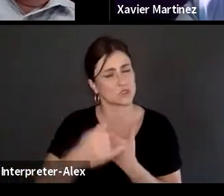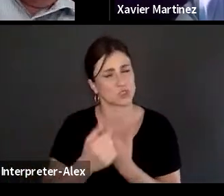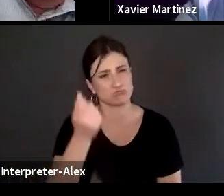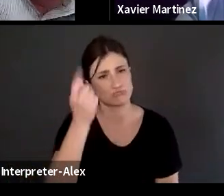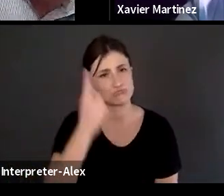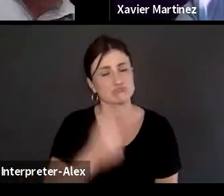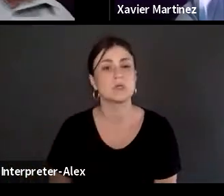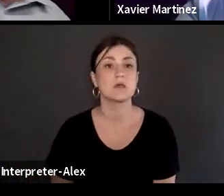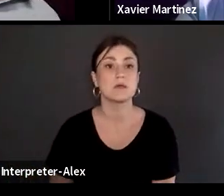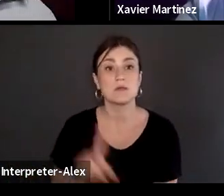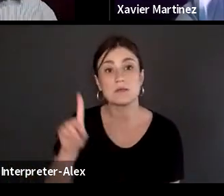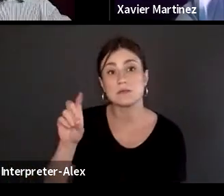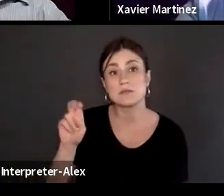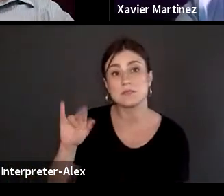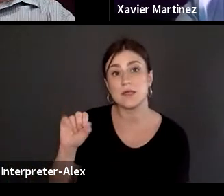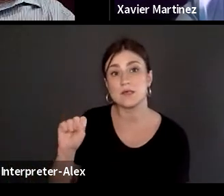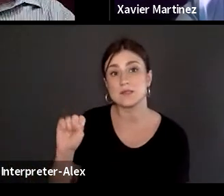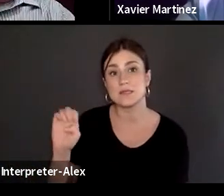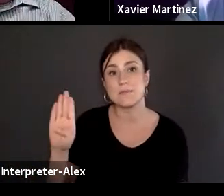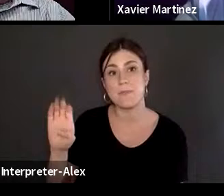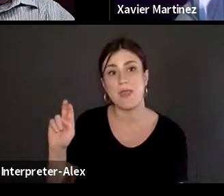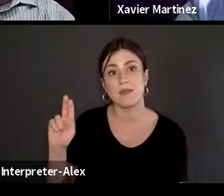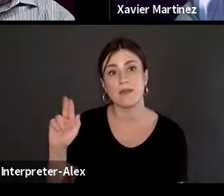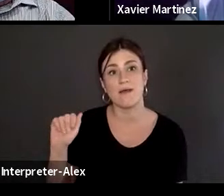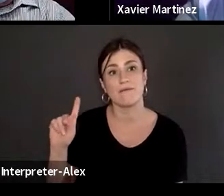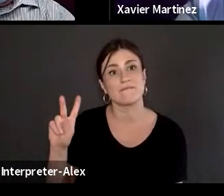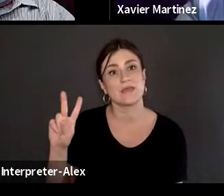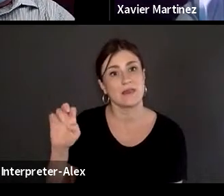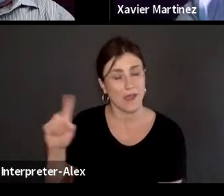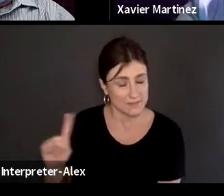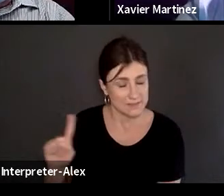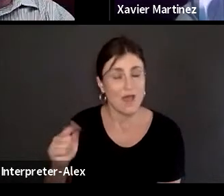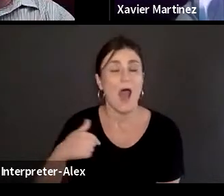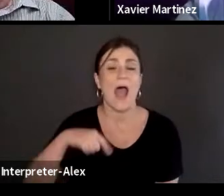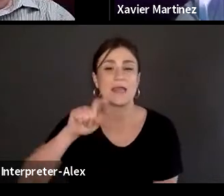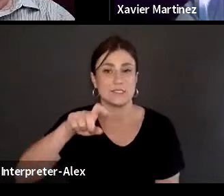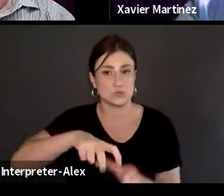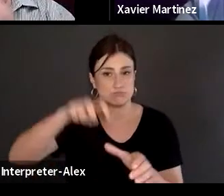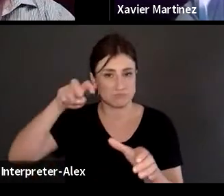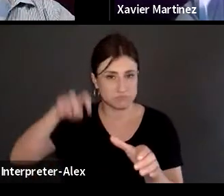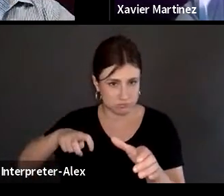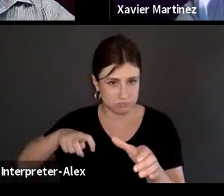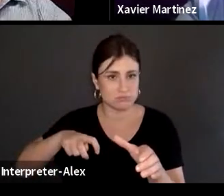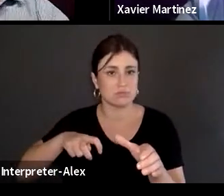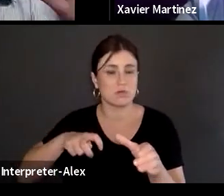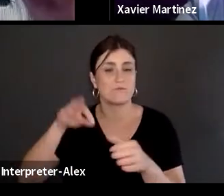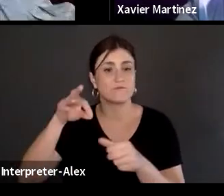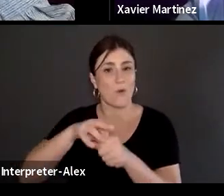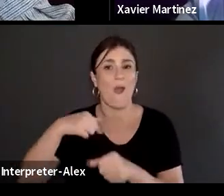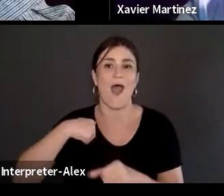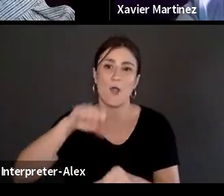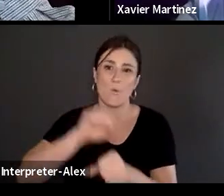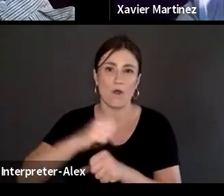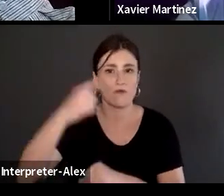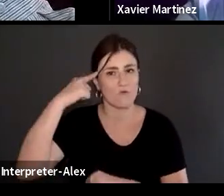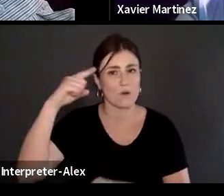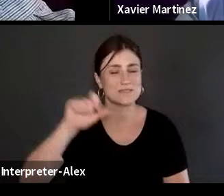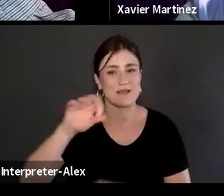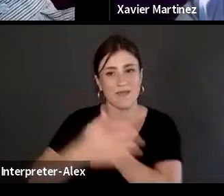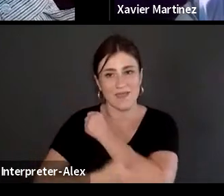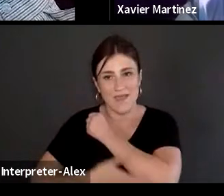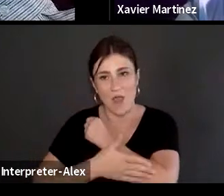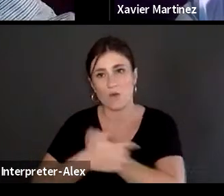That being said, I too need to abstain from vote tonight. Unfortunately, I do work for Santa Fe County. I do work